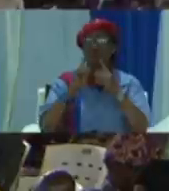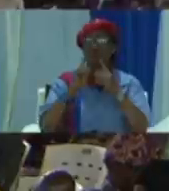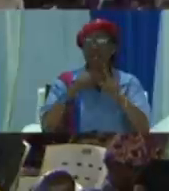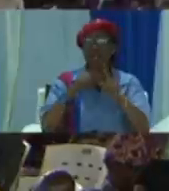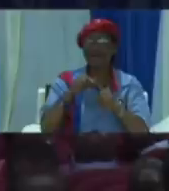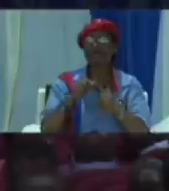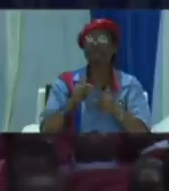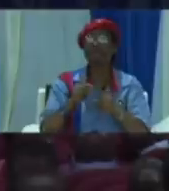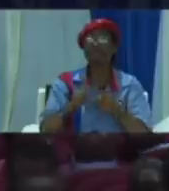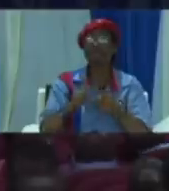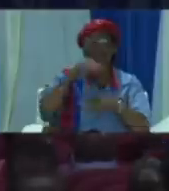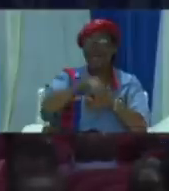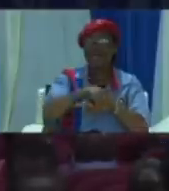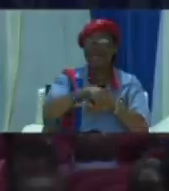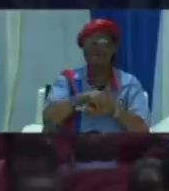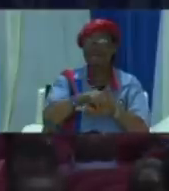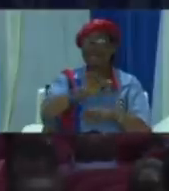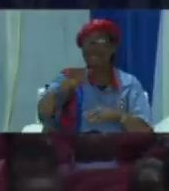wave of glory,